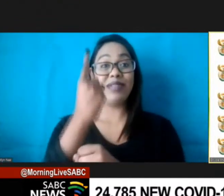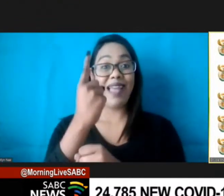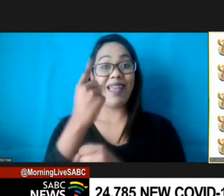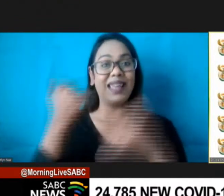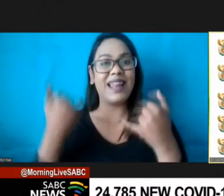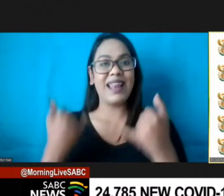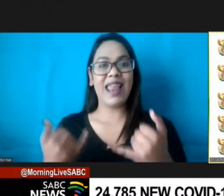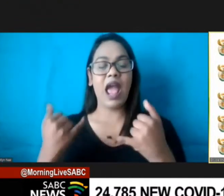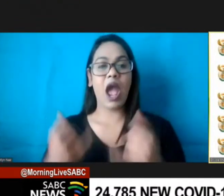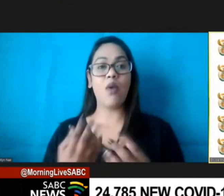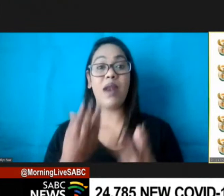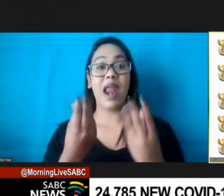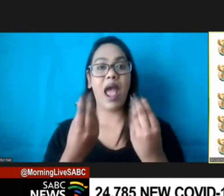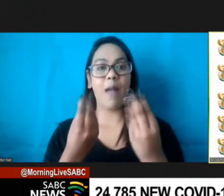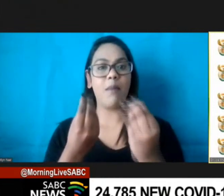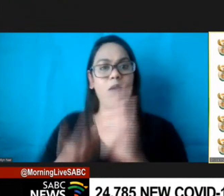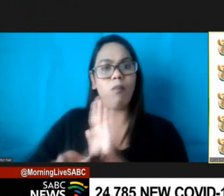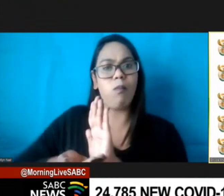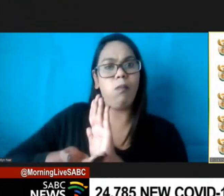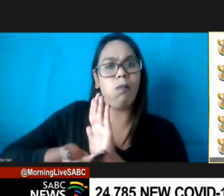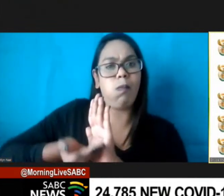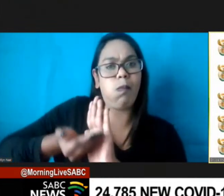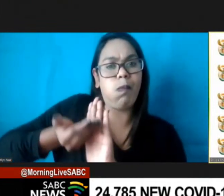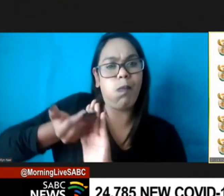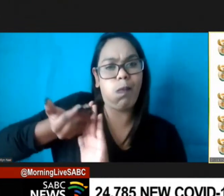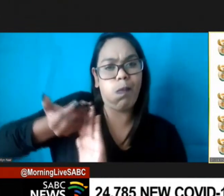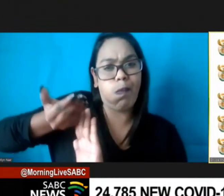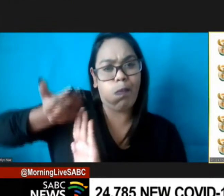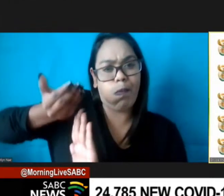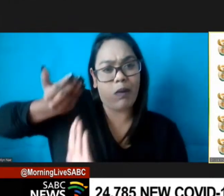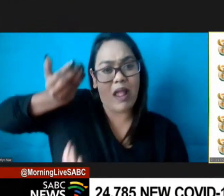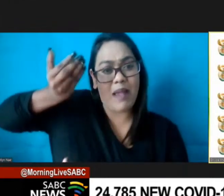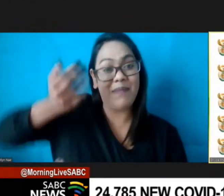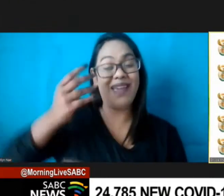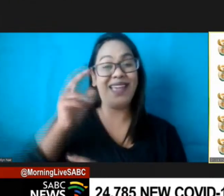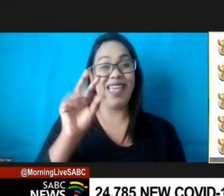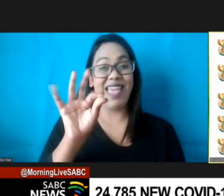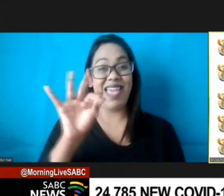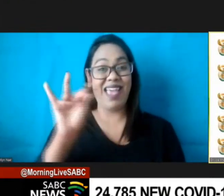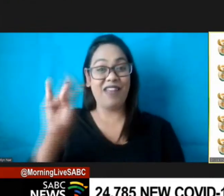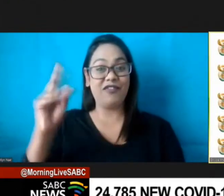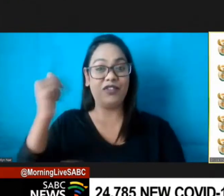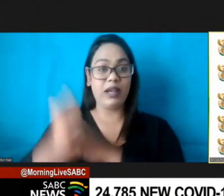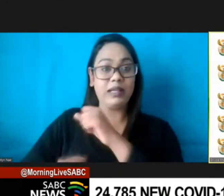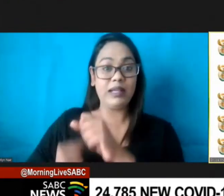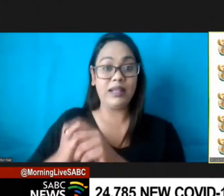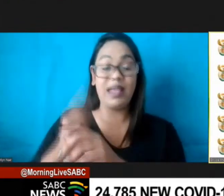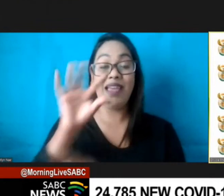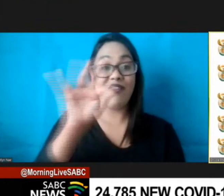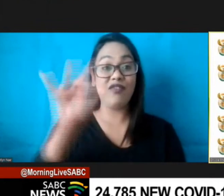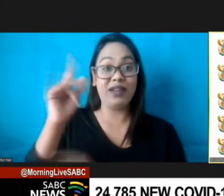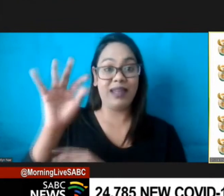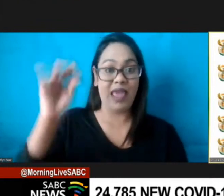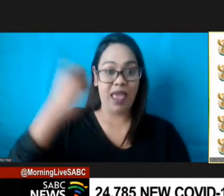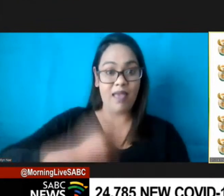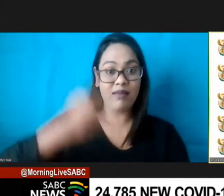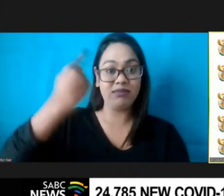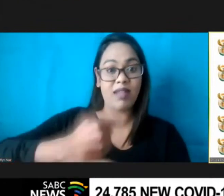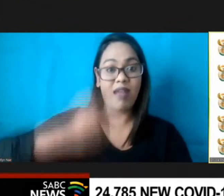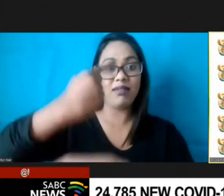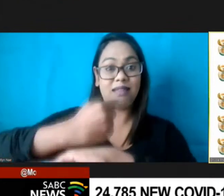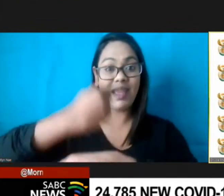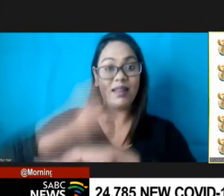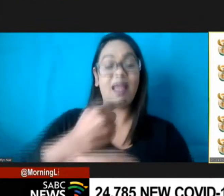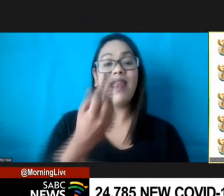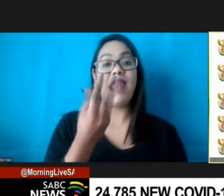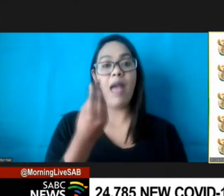highest number of new cases per day, the numbers have risen rapidly, especially in the coastal provinces, but